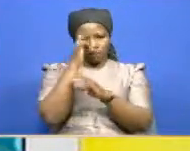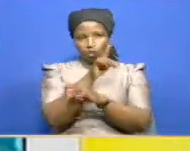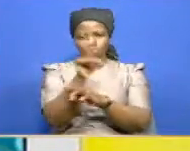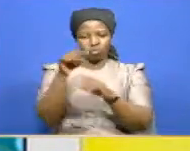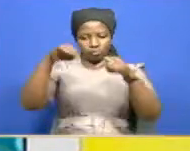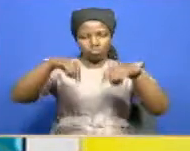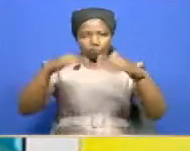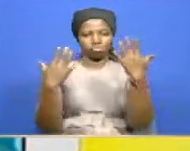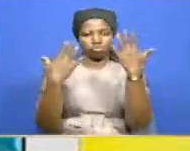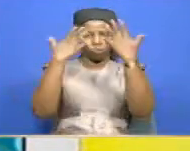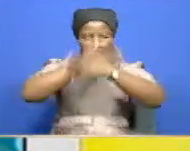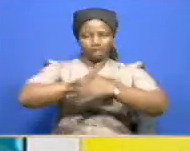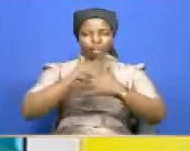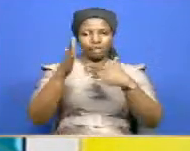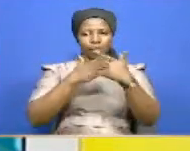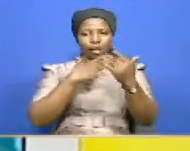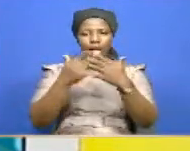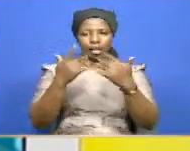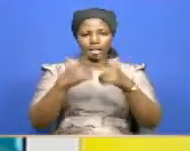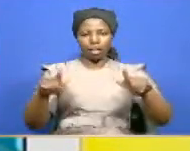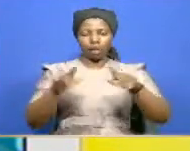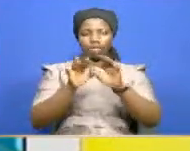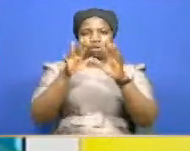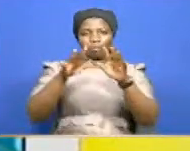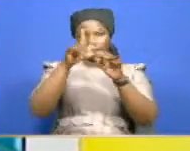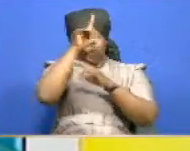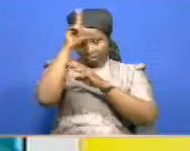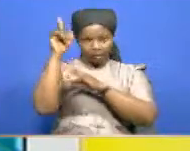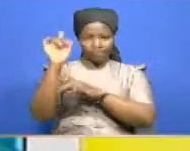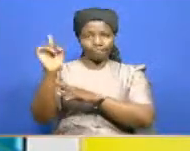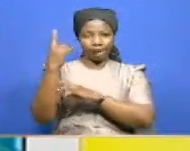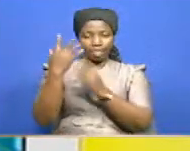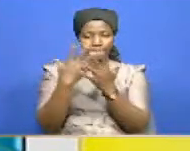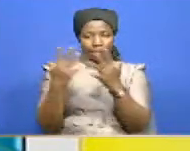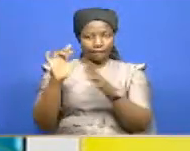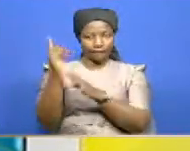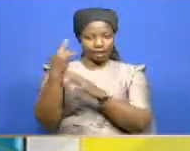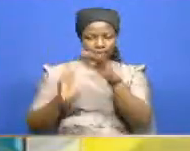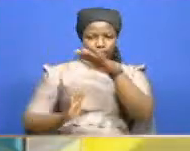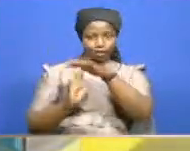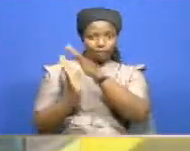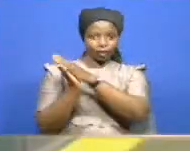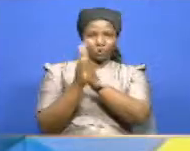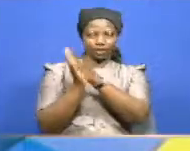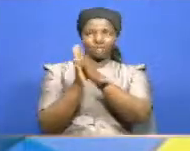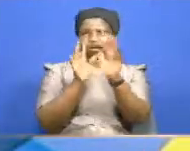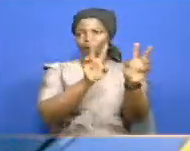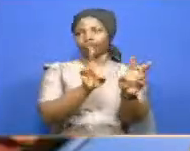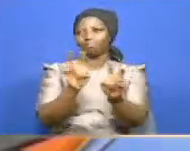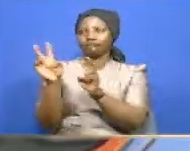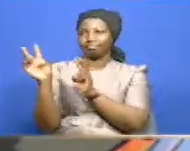My sign language interpreter is Lucy Maura, but first things first, let's have the highlights.